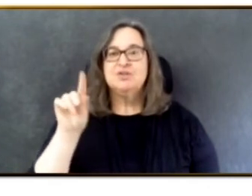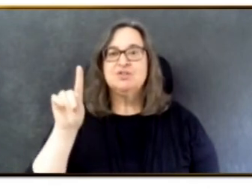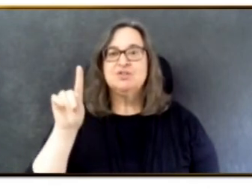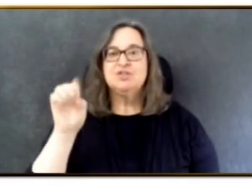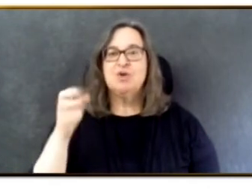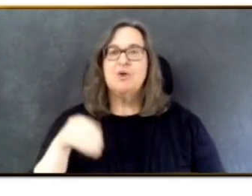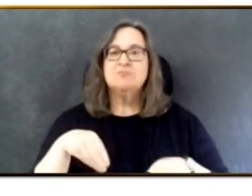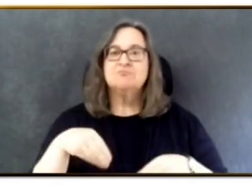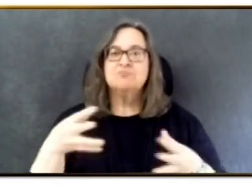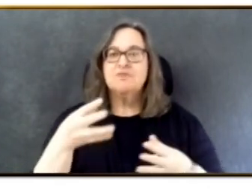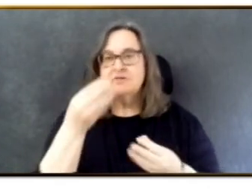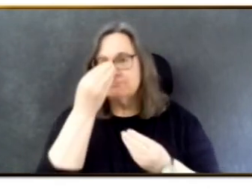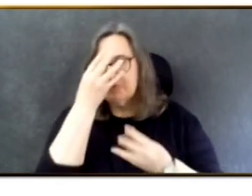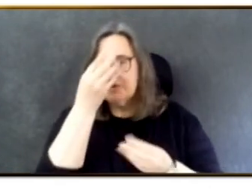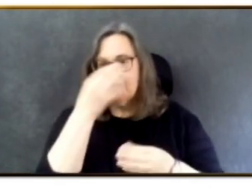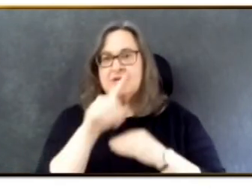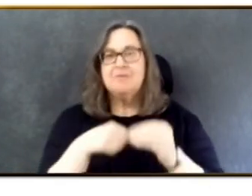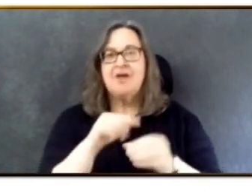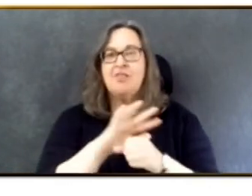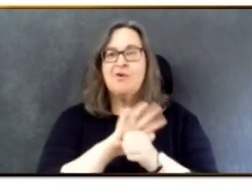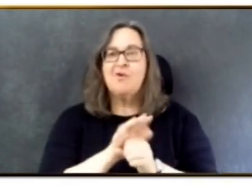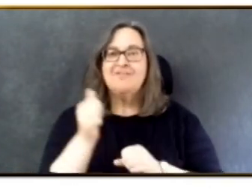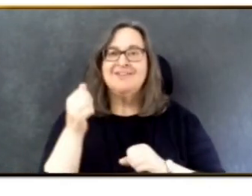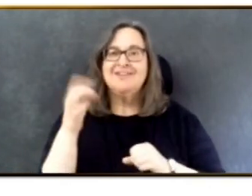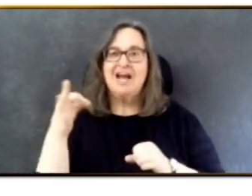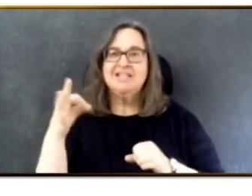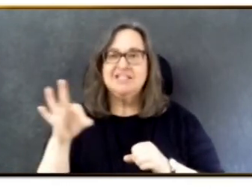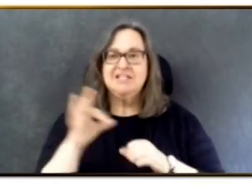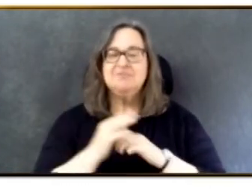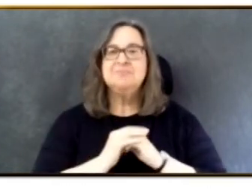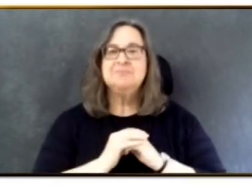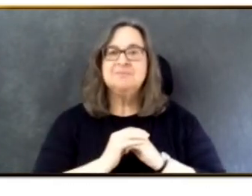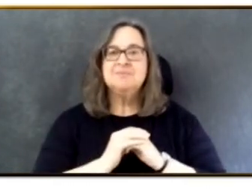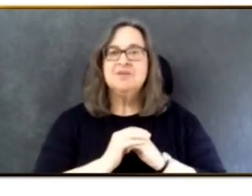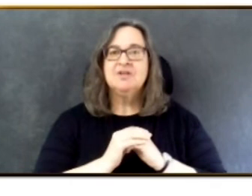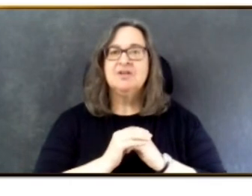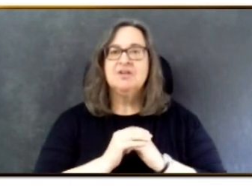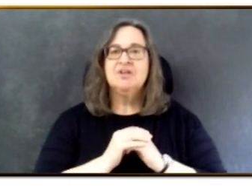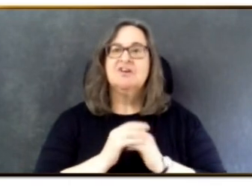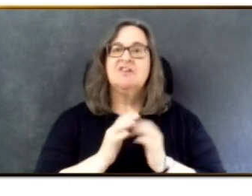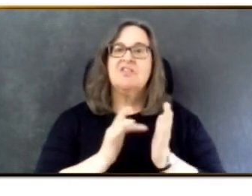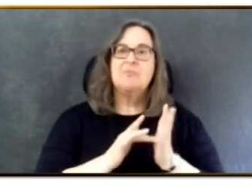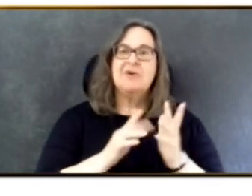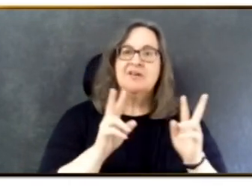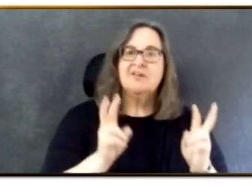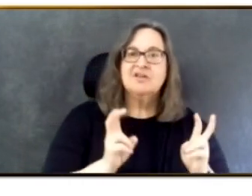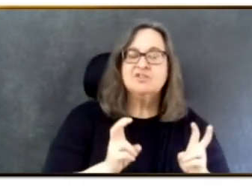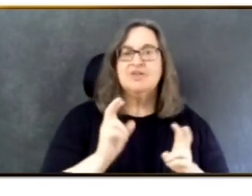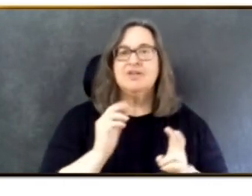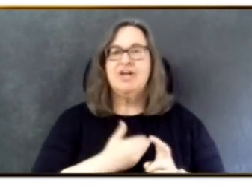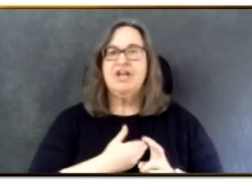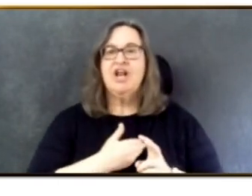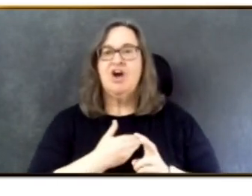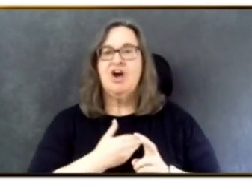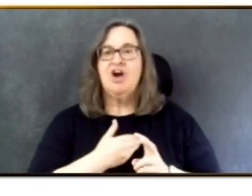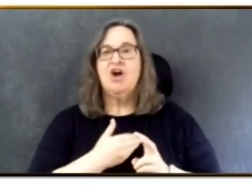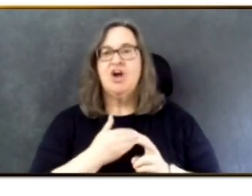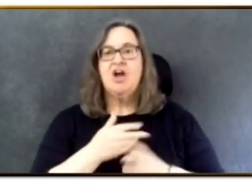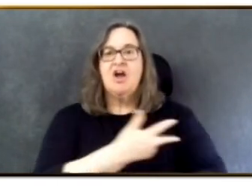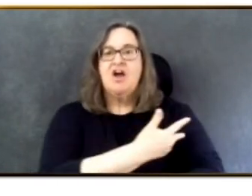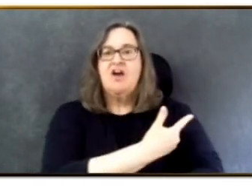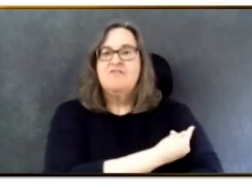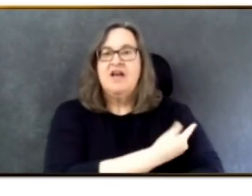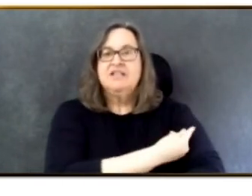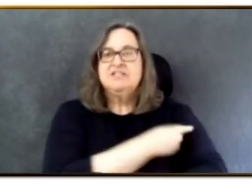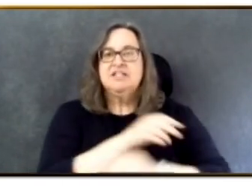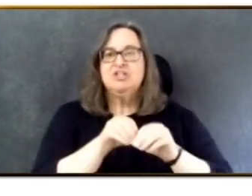on the COVID-19 medical matters and also our vaccine distribution process